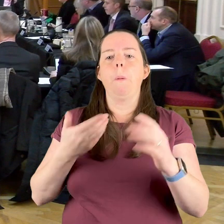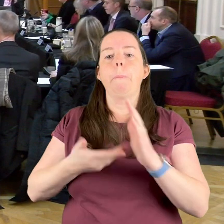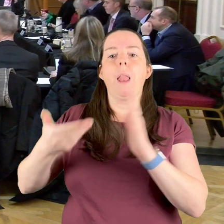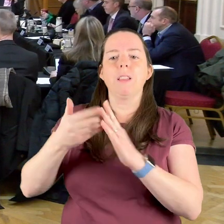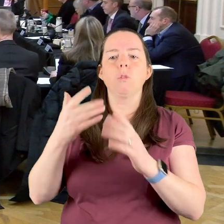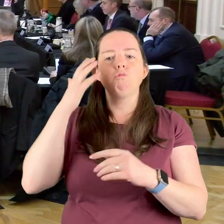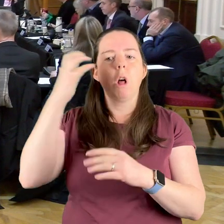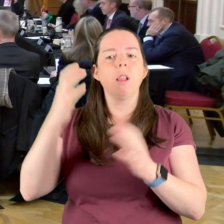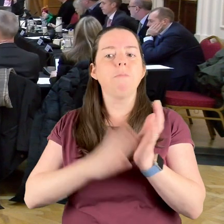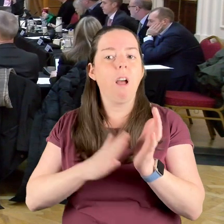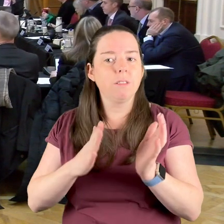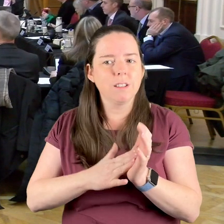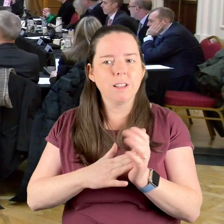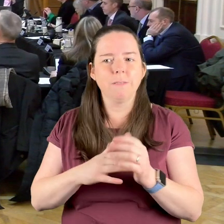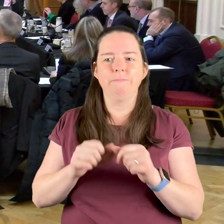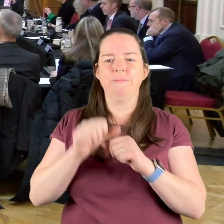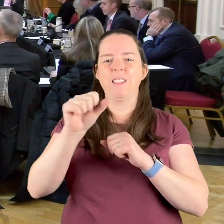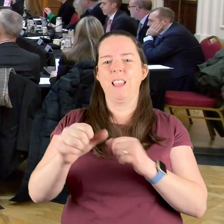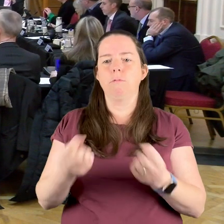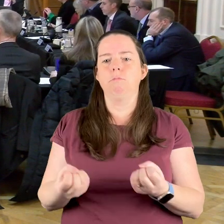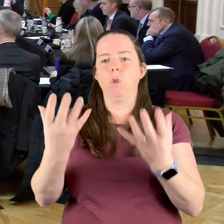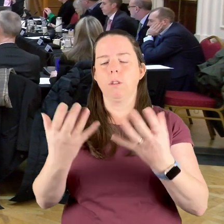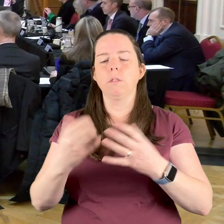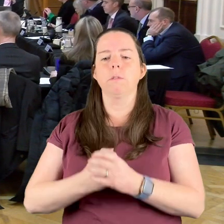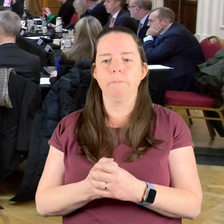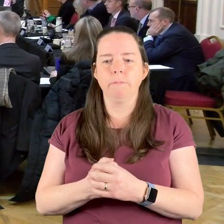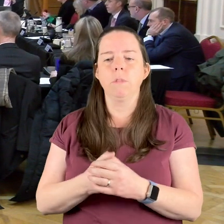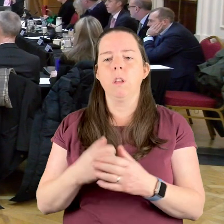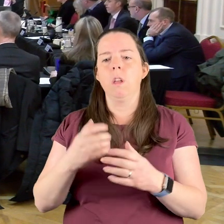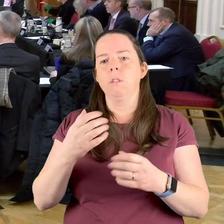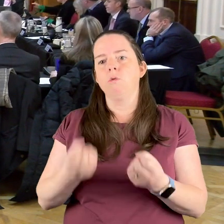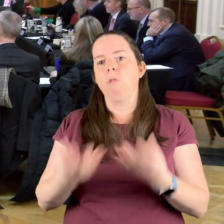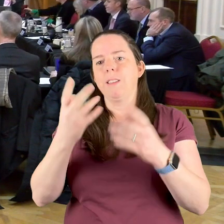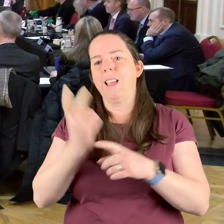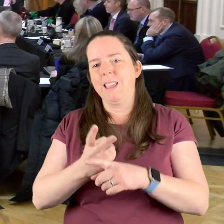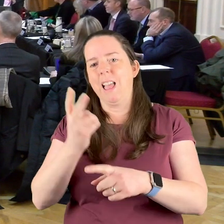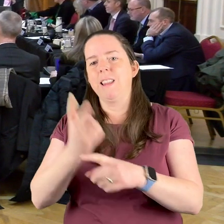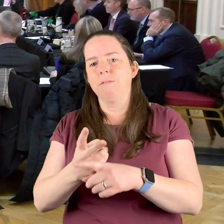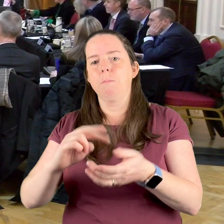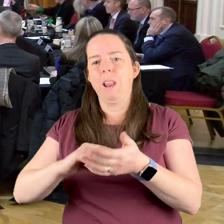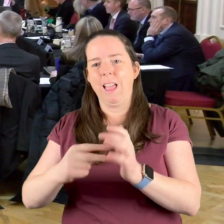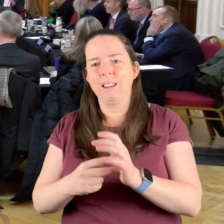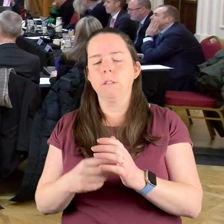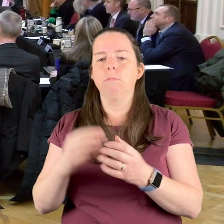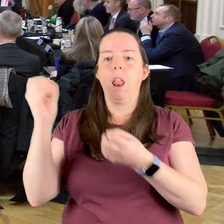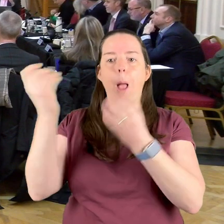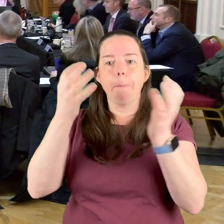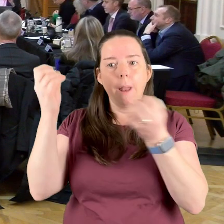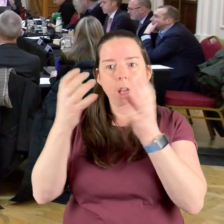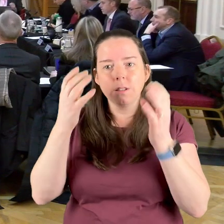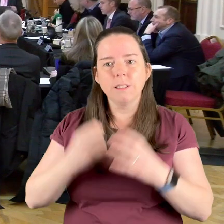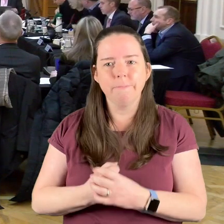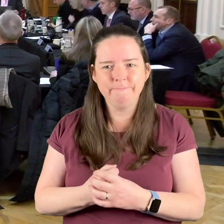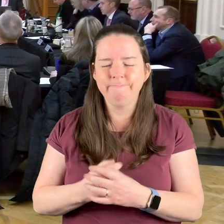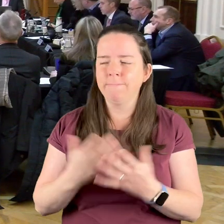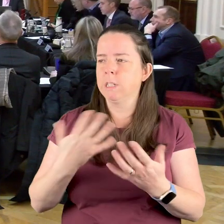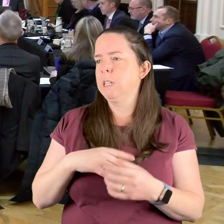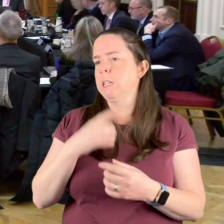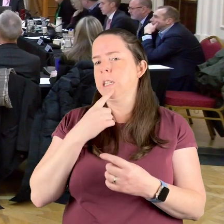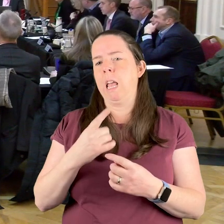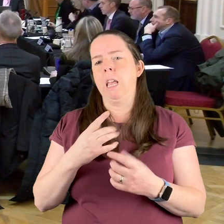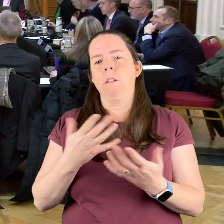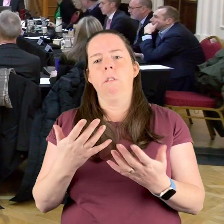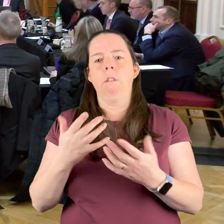Marsden at the next set of RCN strikes. And there are further strikes planned around London Ambulance Service as